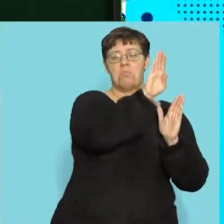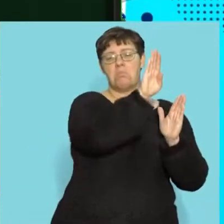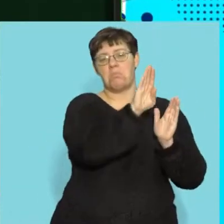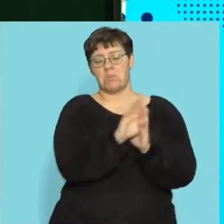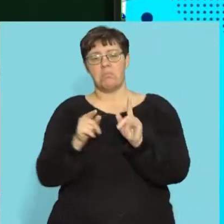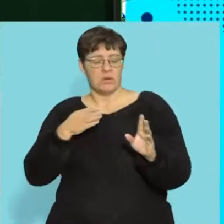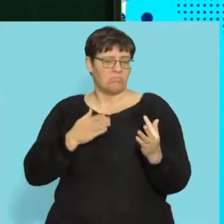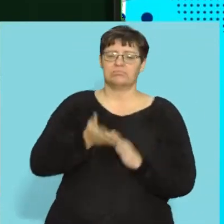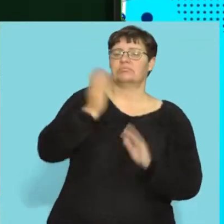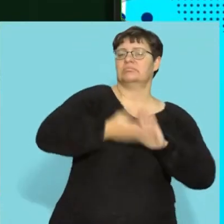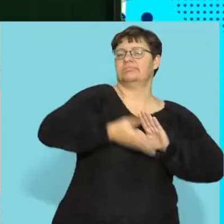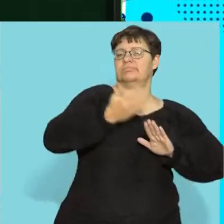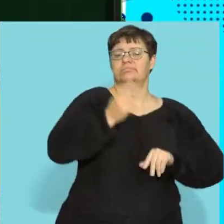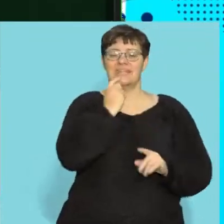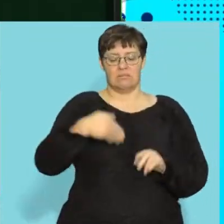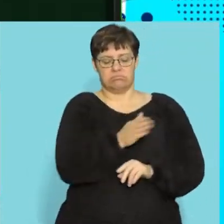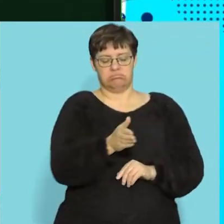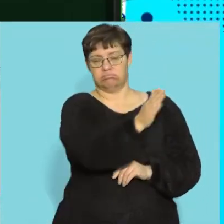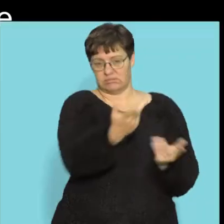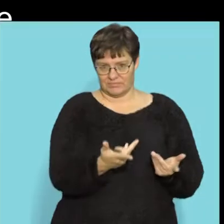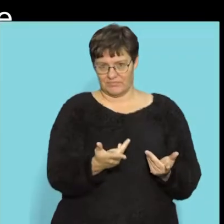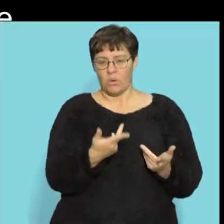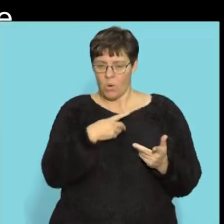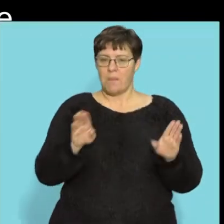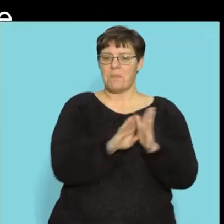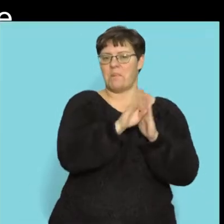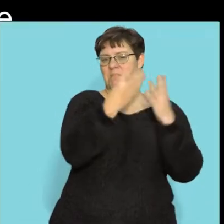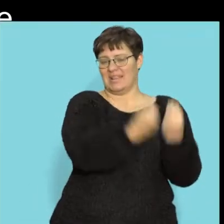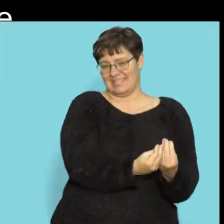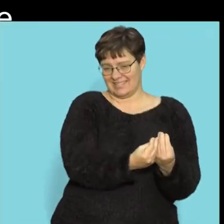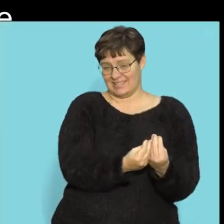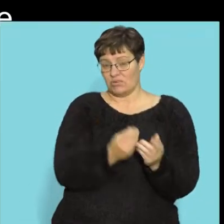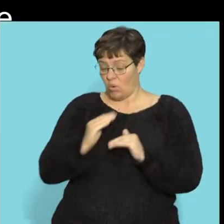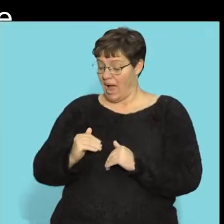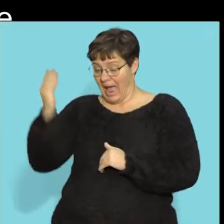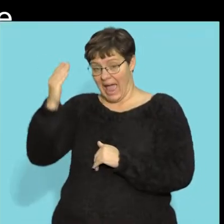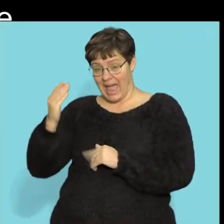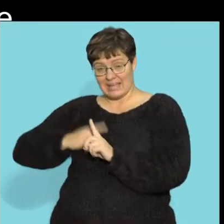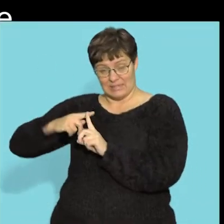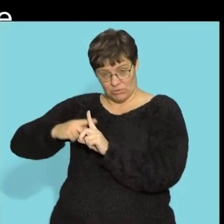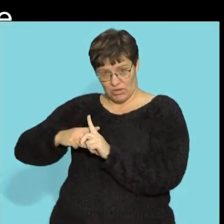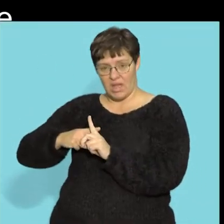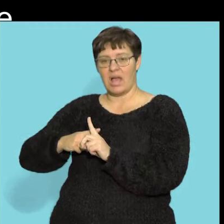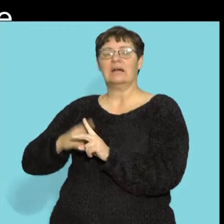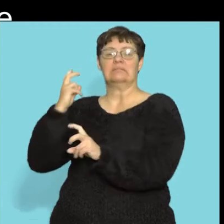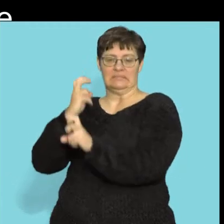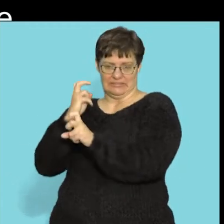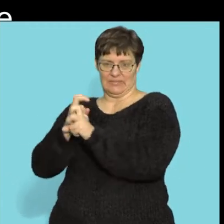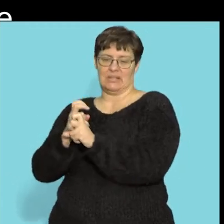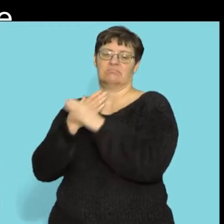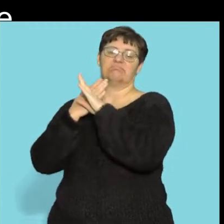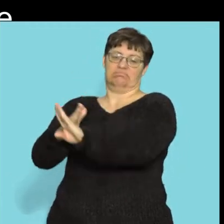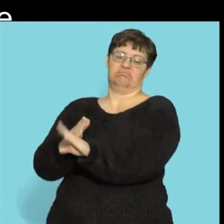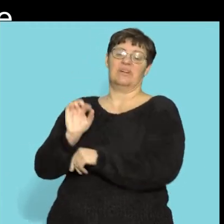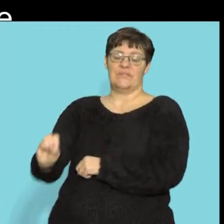to a lower temperature. So we can make that guess and say that at a higher temperature of